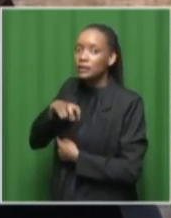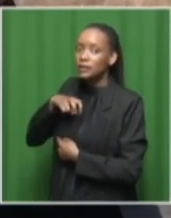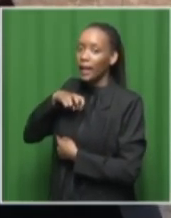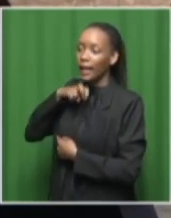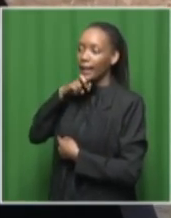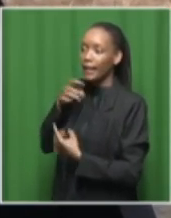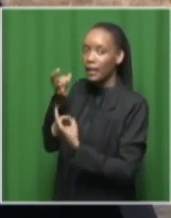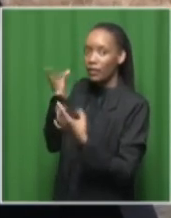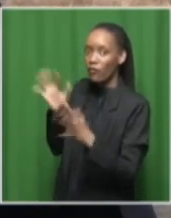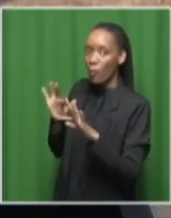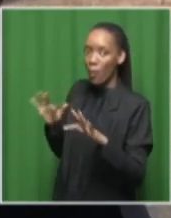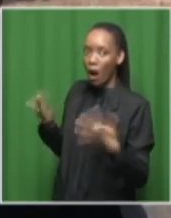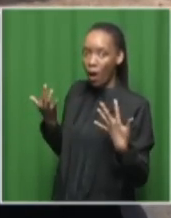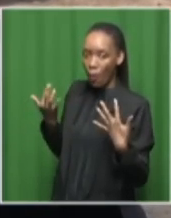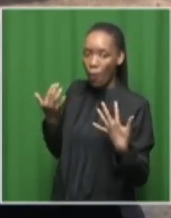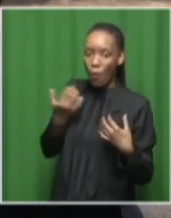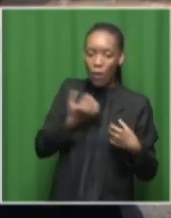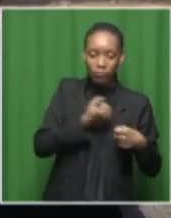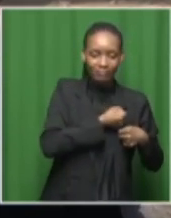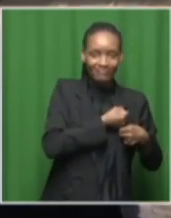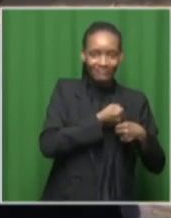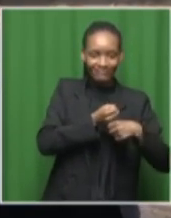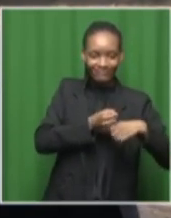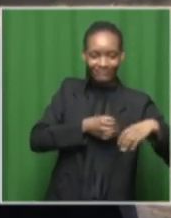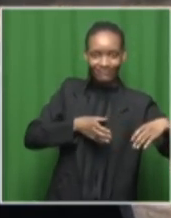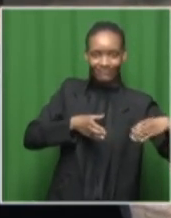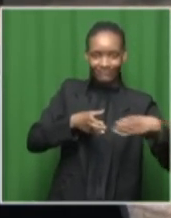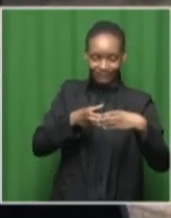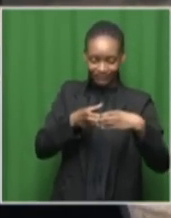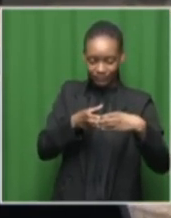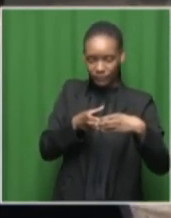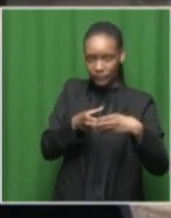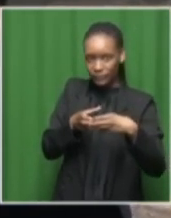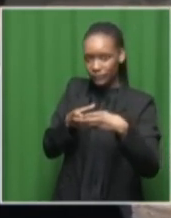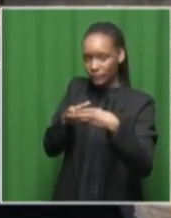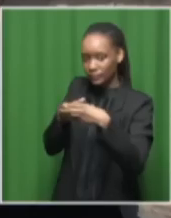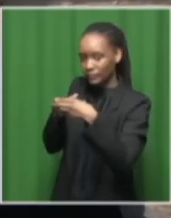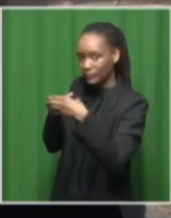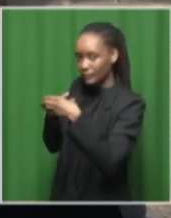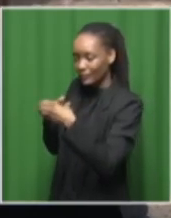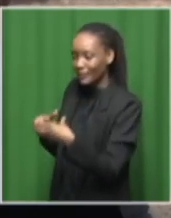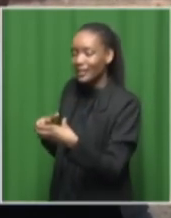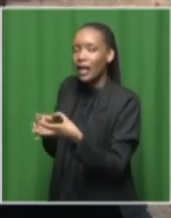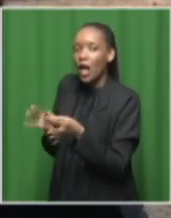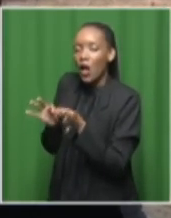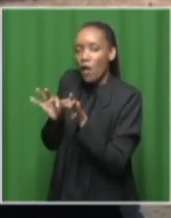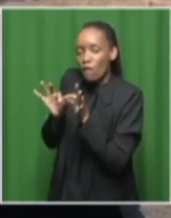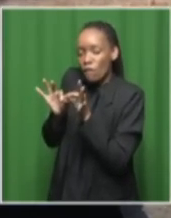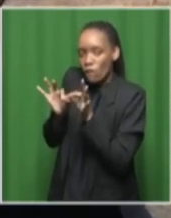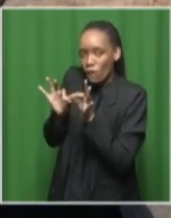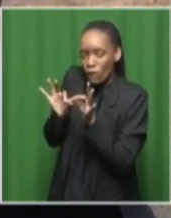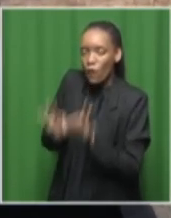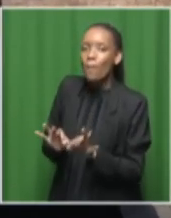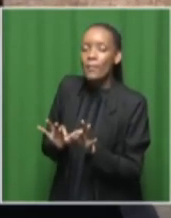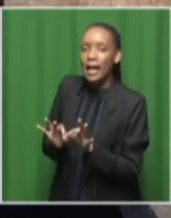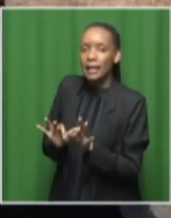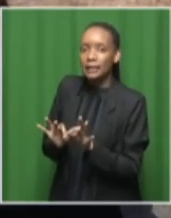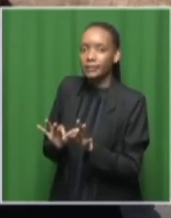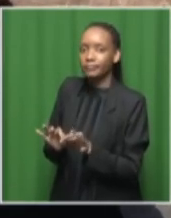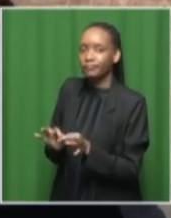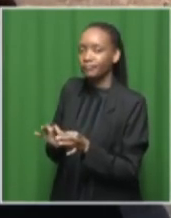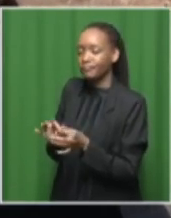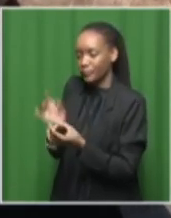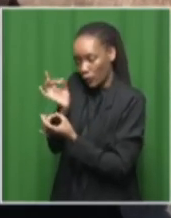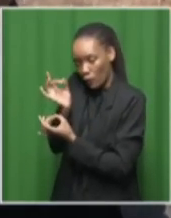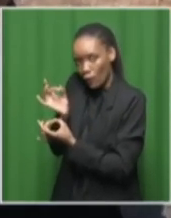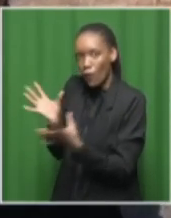to have to leave and make their way to the king to formally announce, to make the announcement that